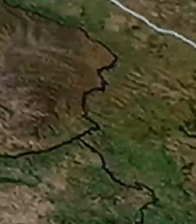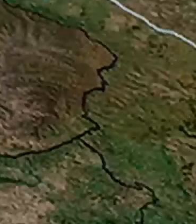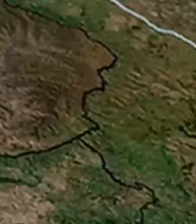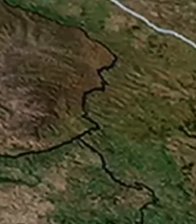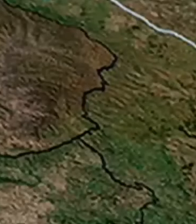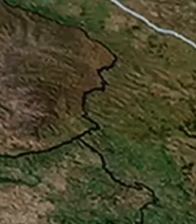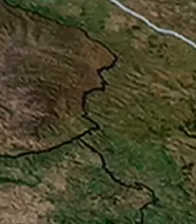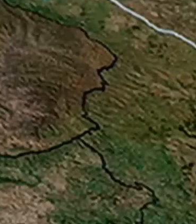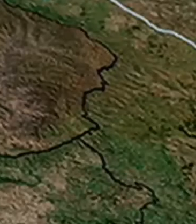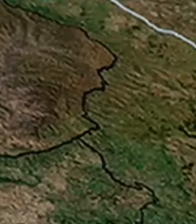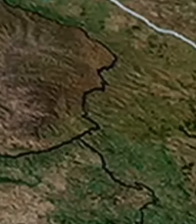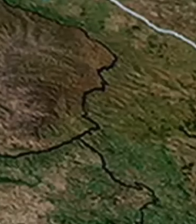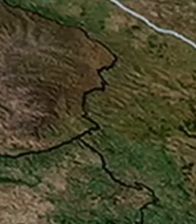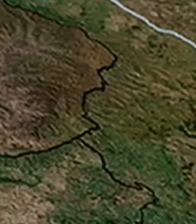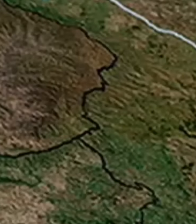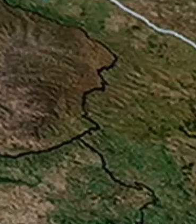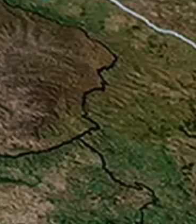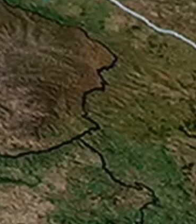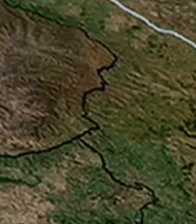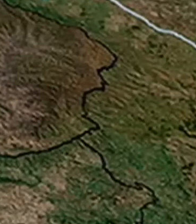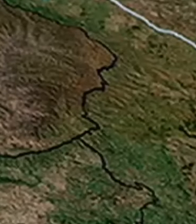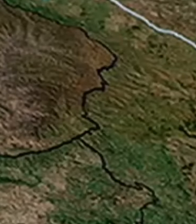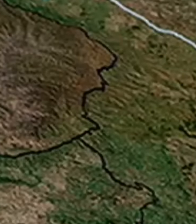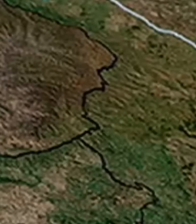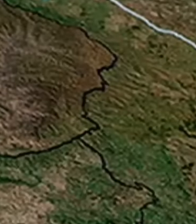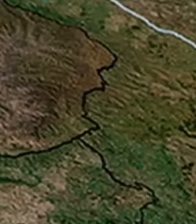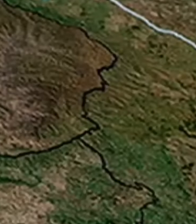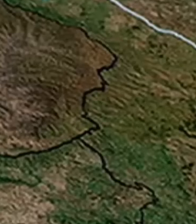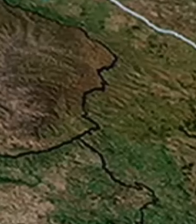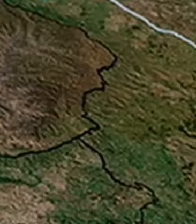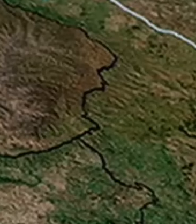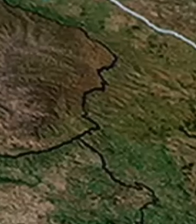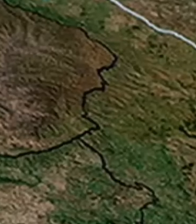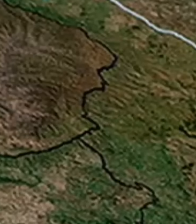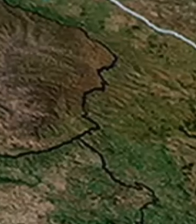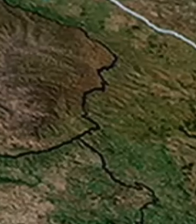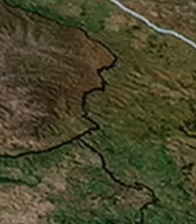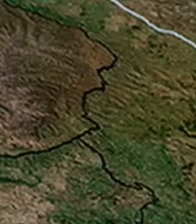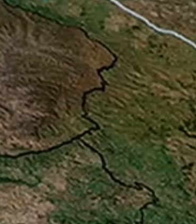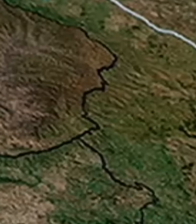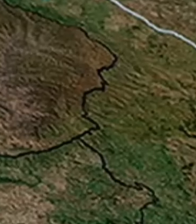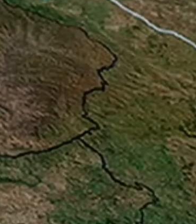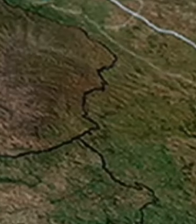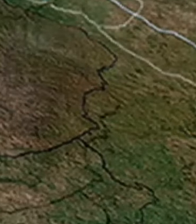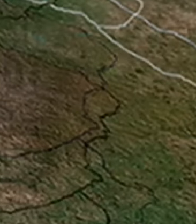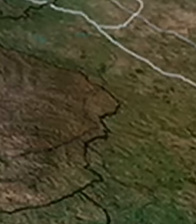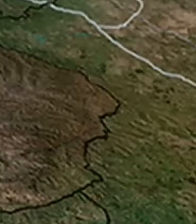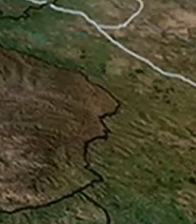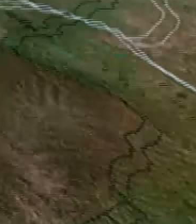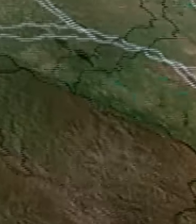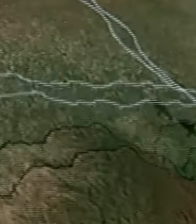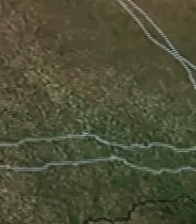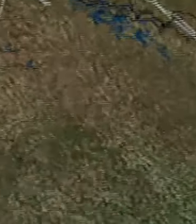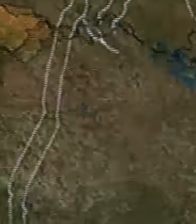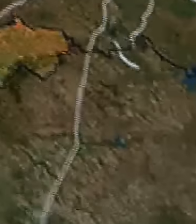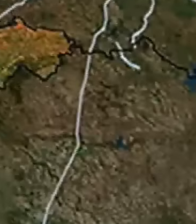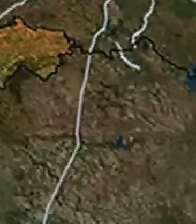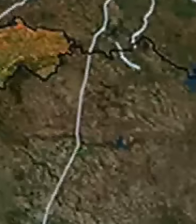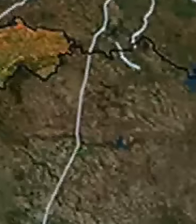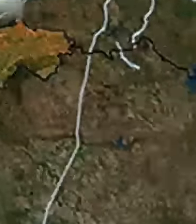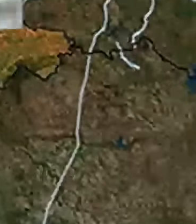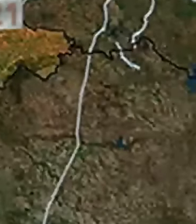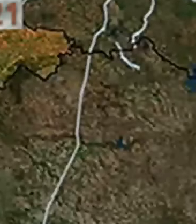porofenseng Bothaville e tla nna tsididi ka grata e le 1 go ya go di le 22 Welkom ka digata di le 4 go ya go di le 19 fa re